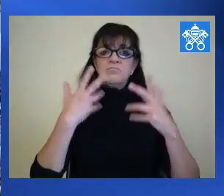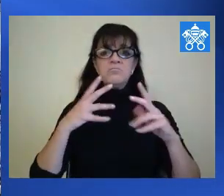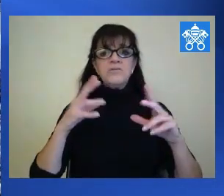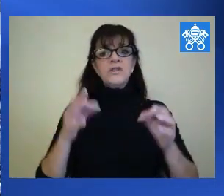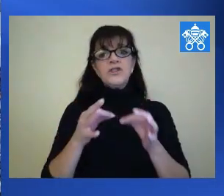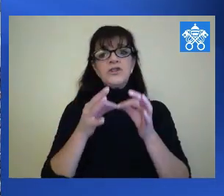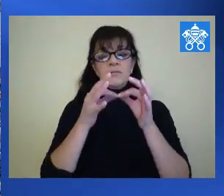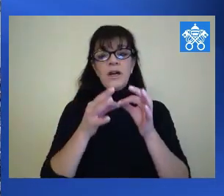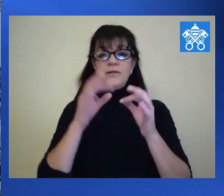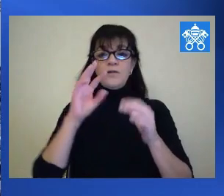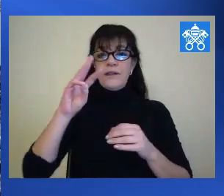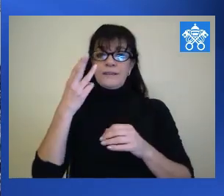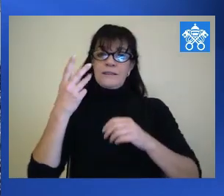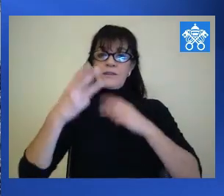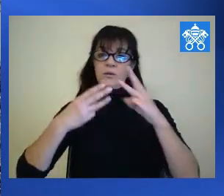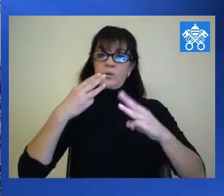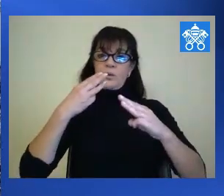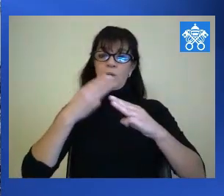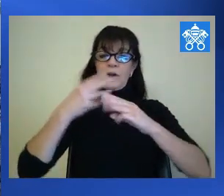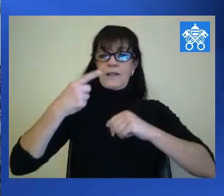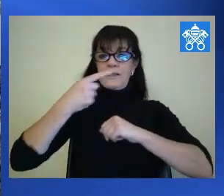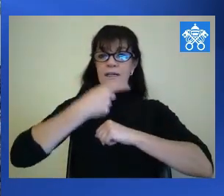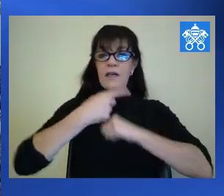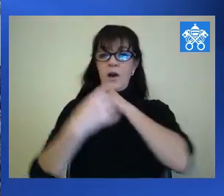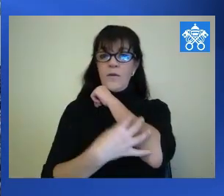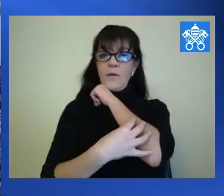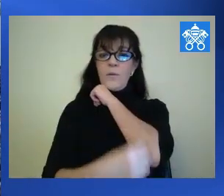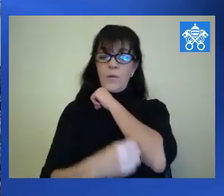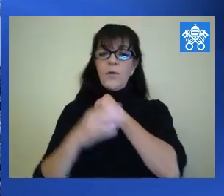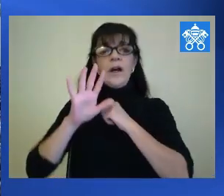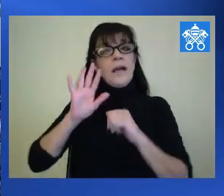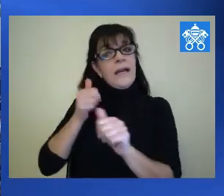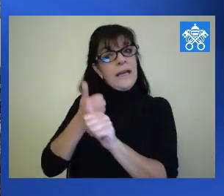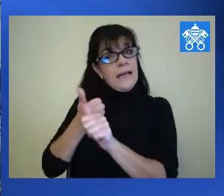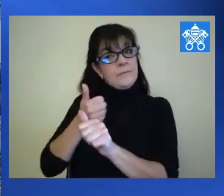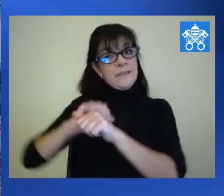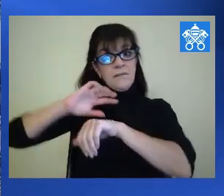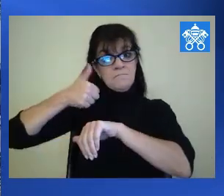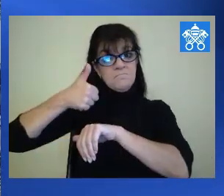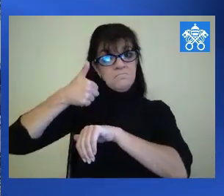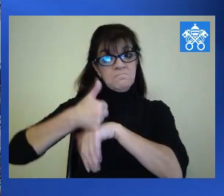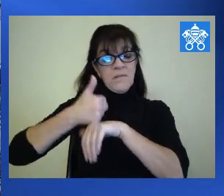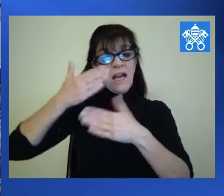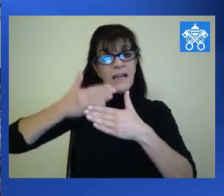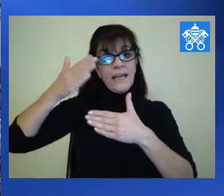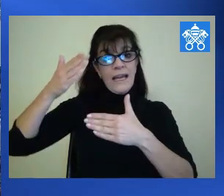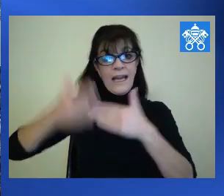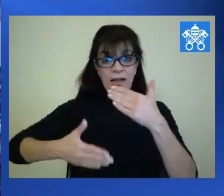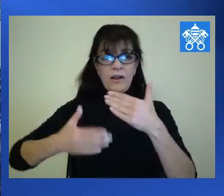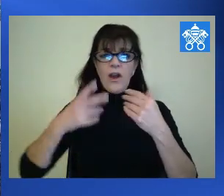over Mass for this 6th World Day of the Poor, which he himself instituted at the end of